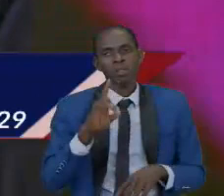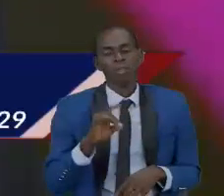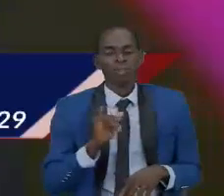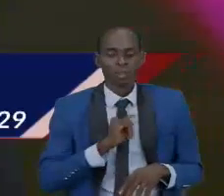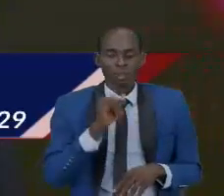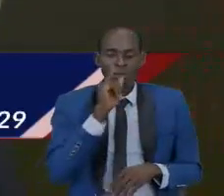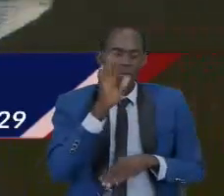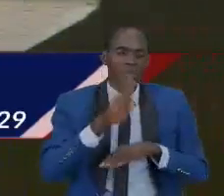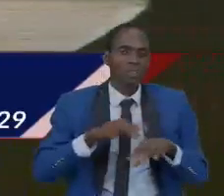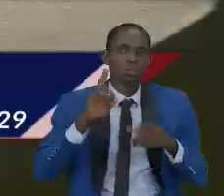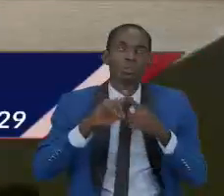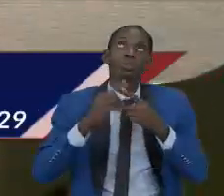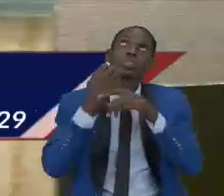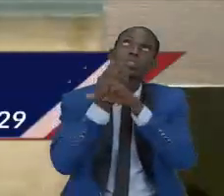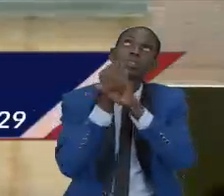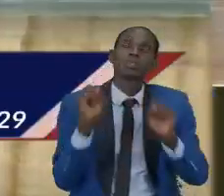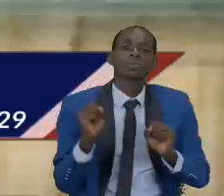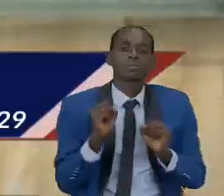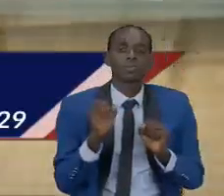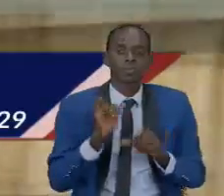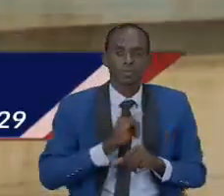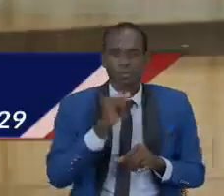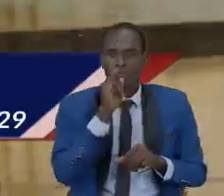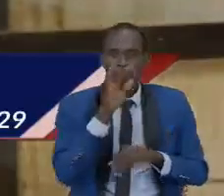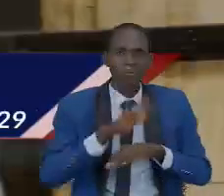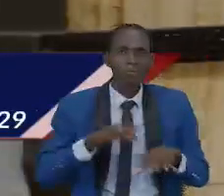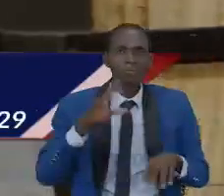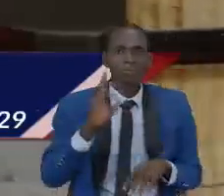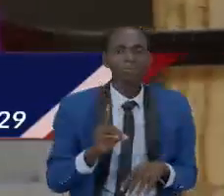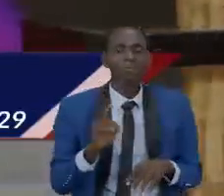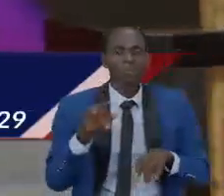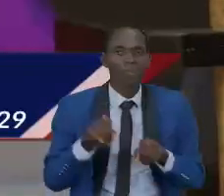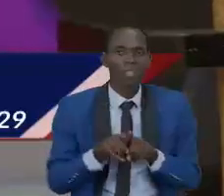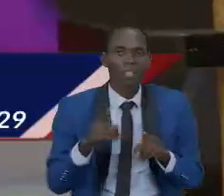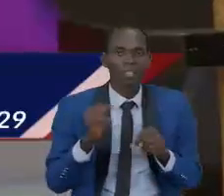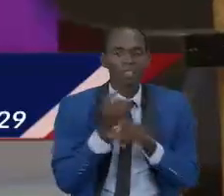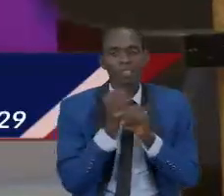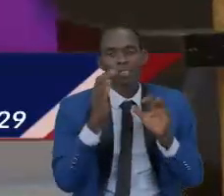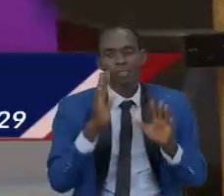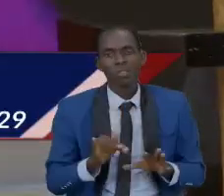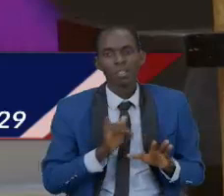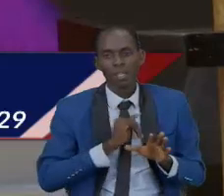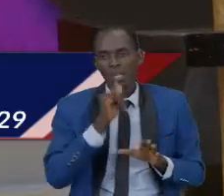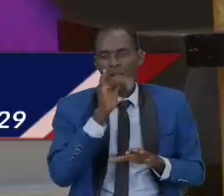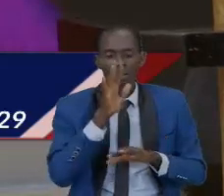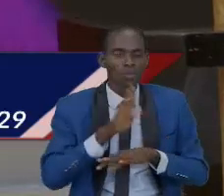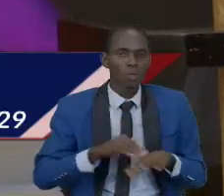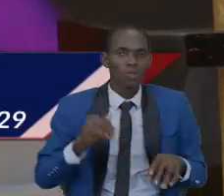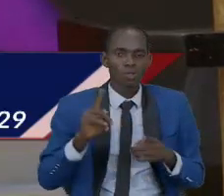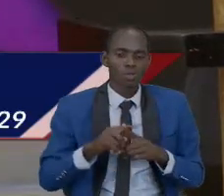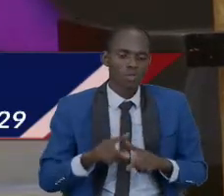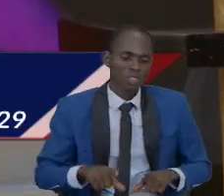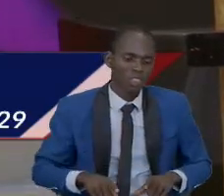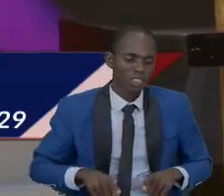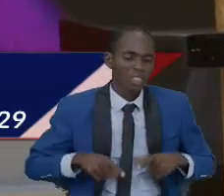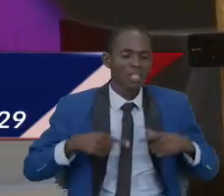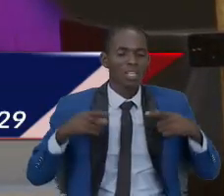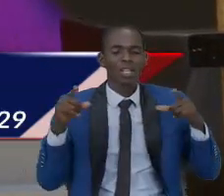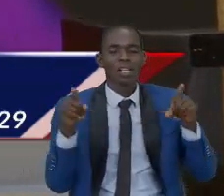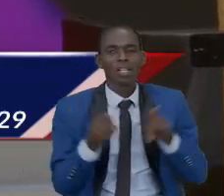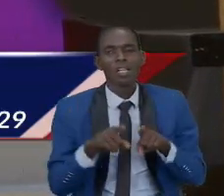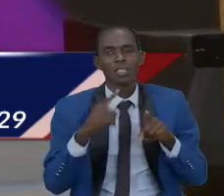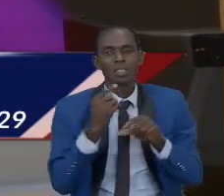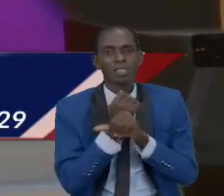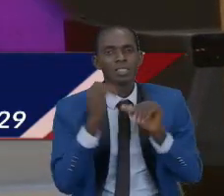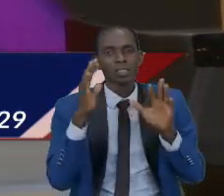am coach the Salvation I'm called by the Savior and I'm called to live like the savior